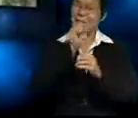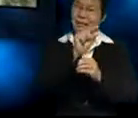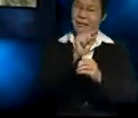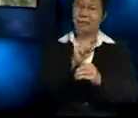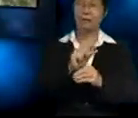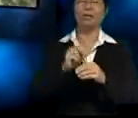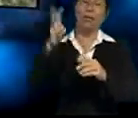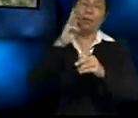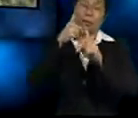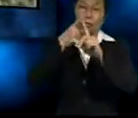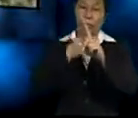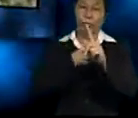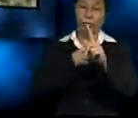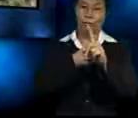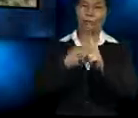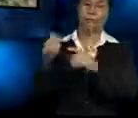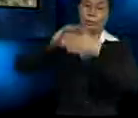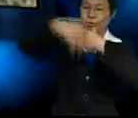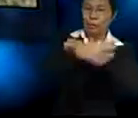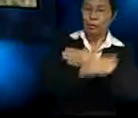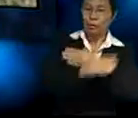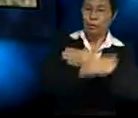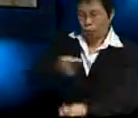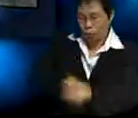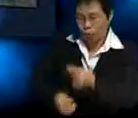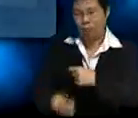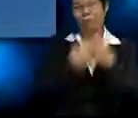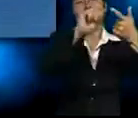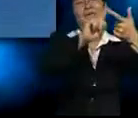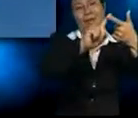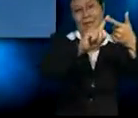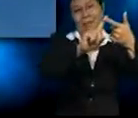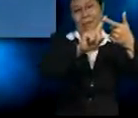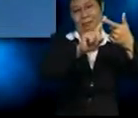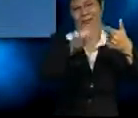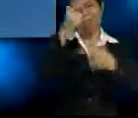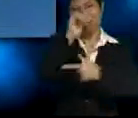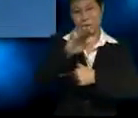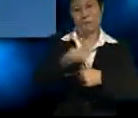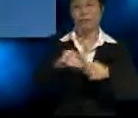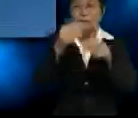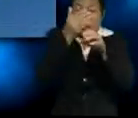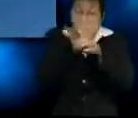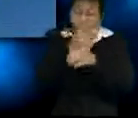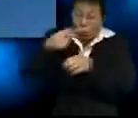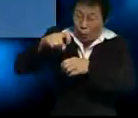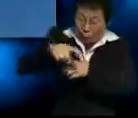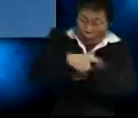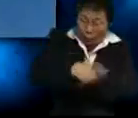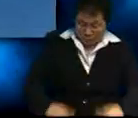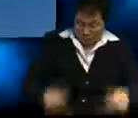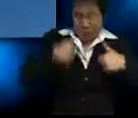Water from spring and well comes second to rainfall. They have microorganisms